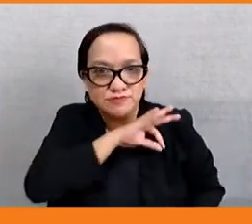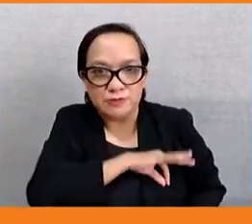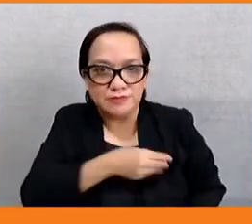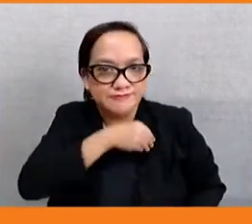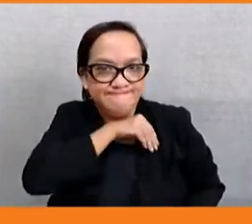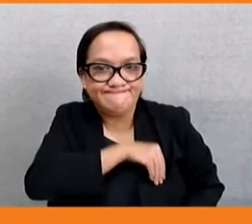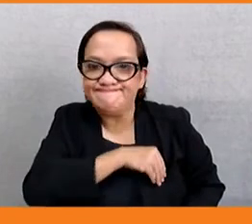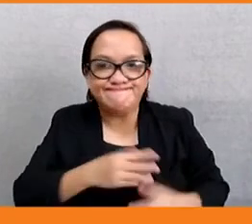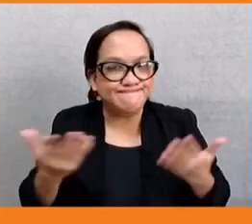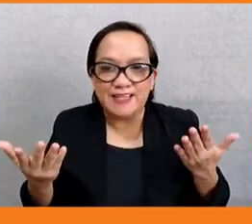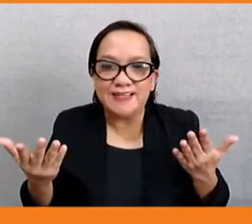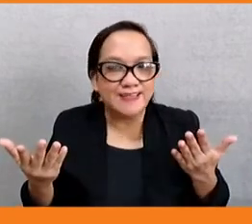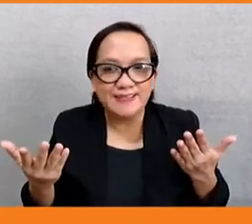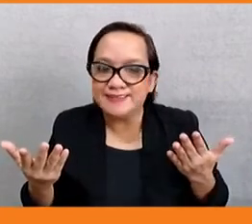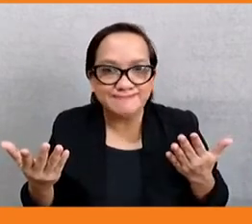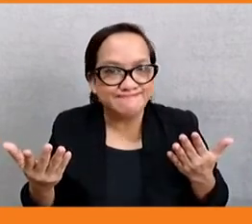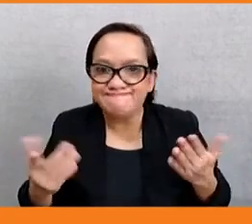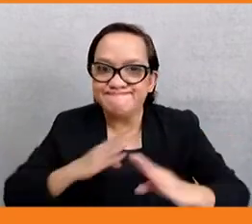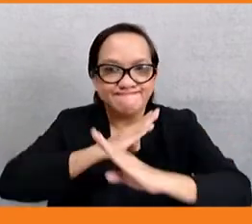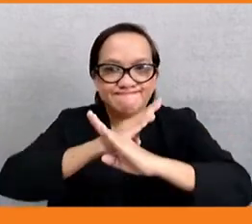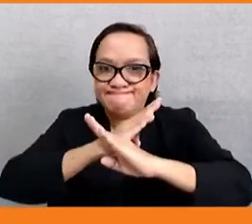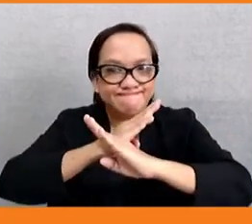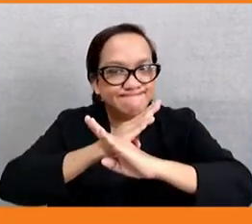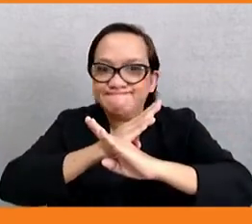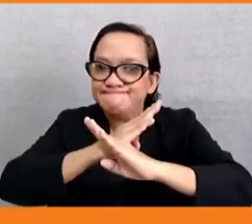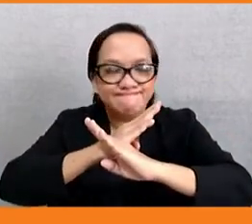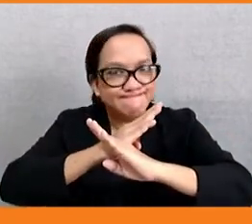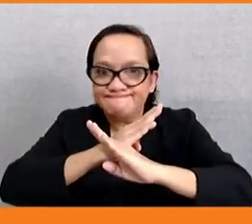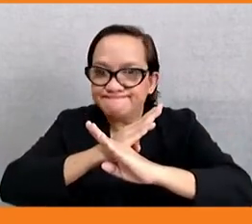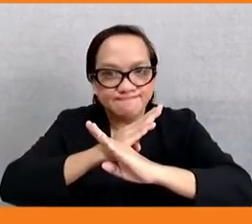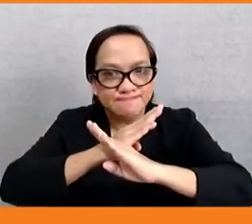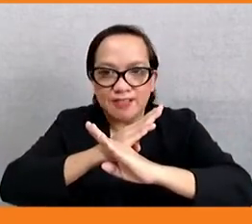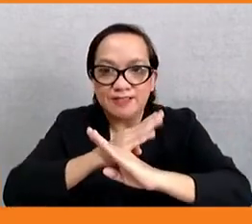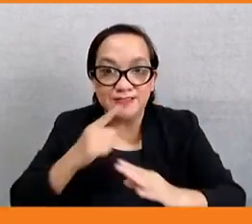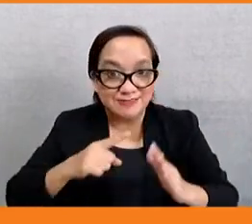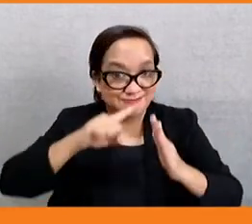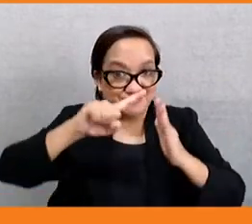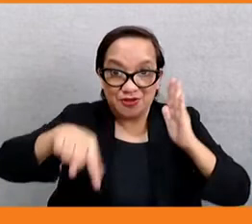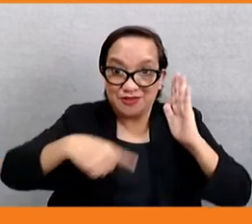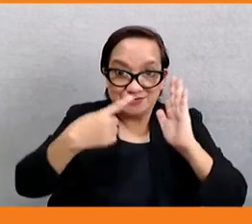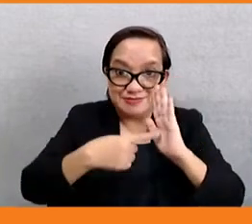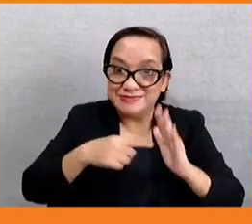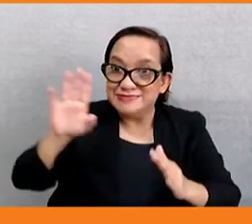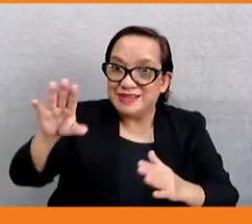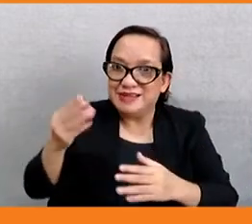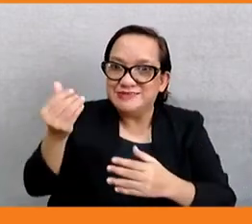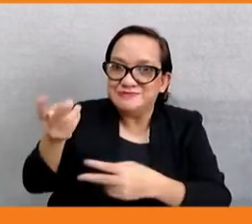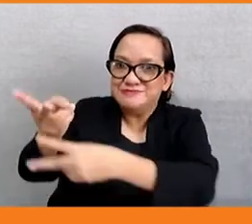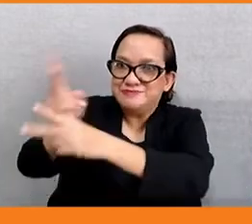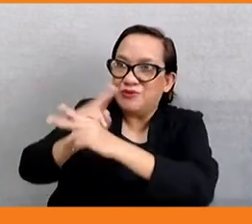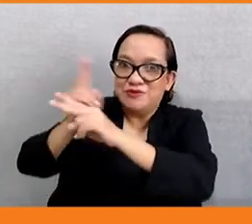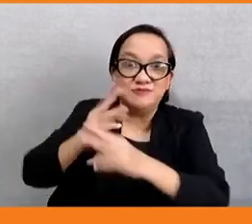Lanka is not the only country in our region facing debt crisis. Bangladesh, Pakistan, and Nepal are also losing